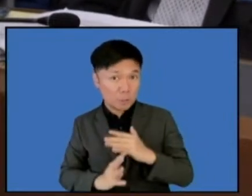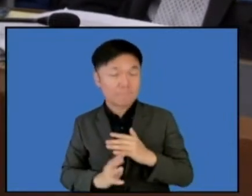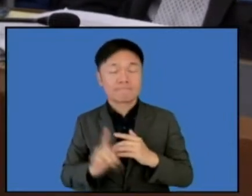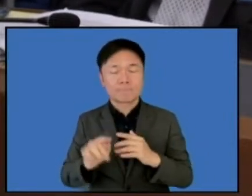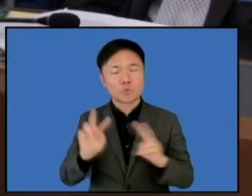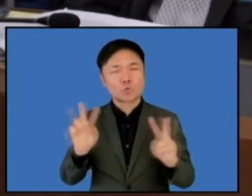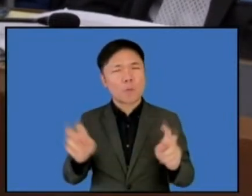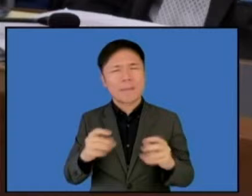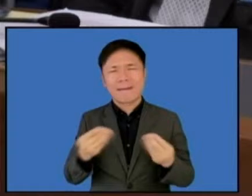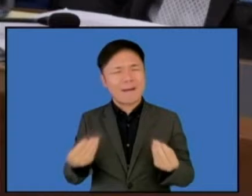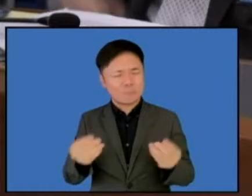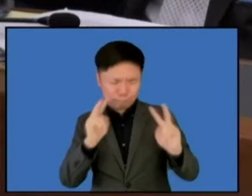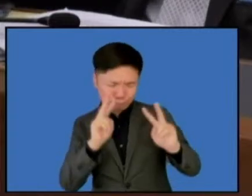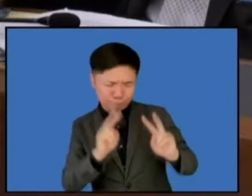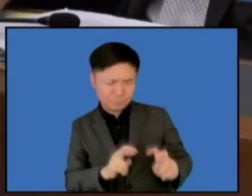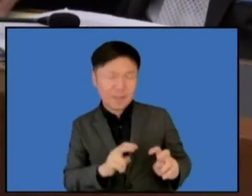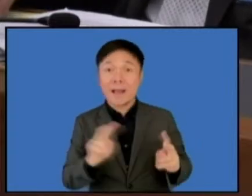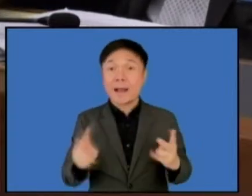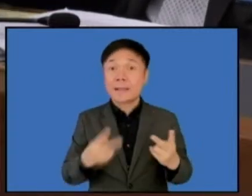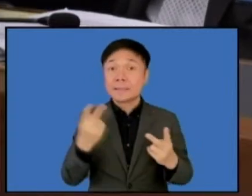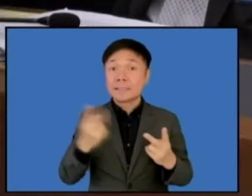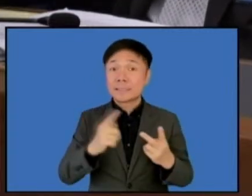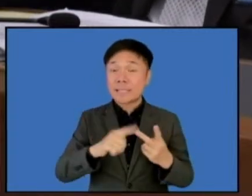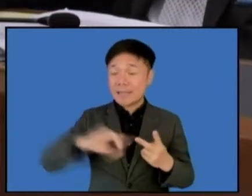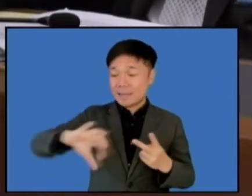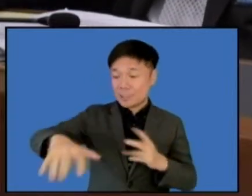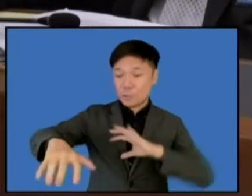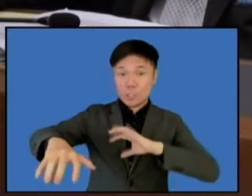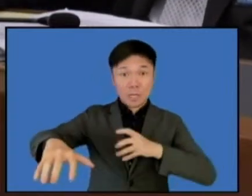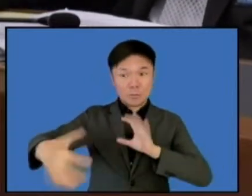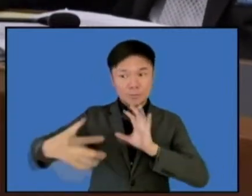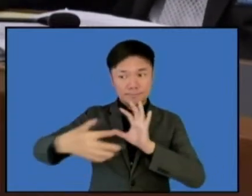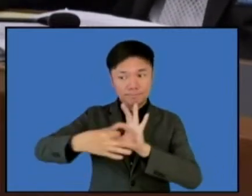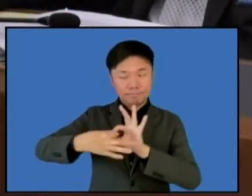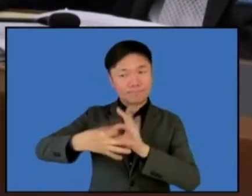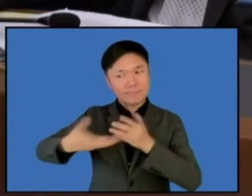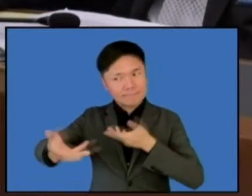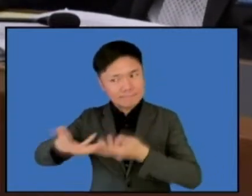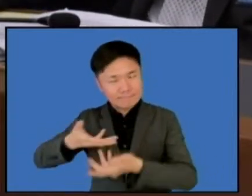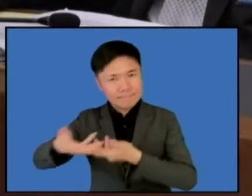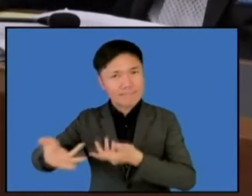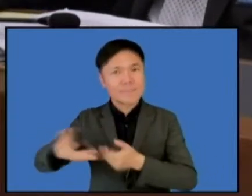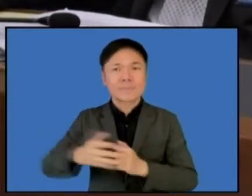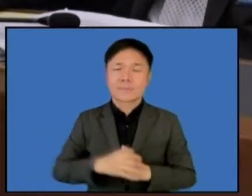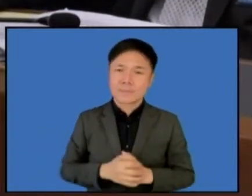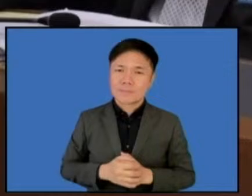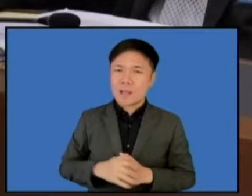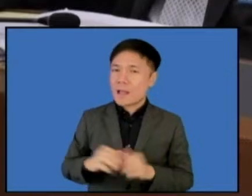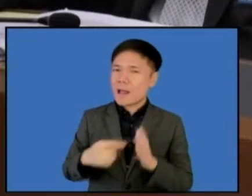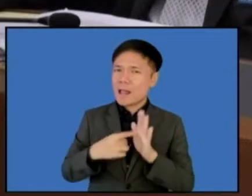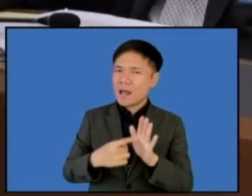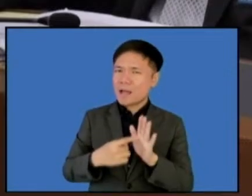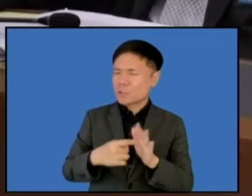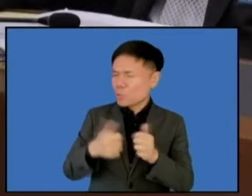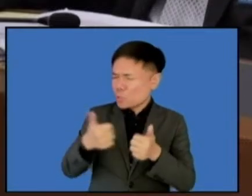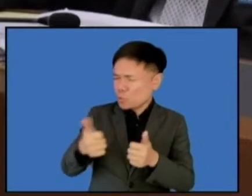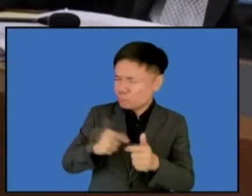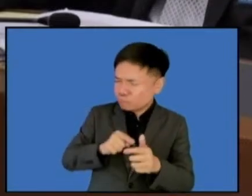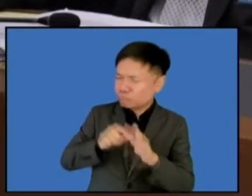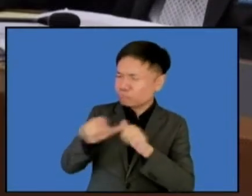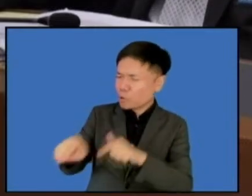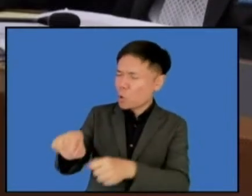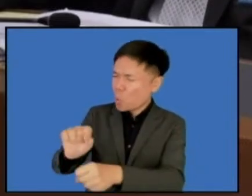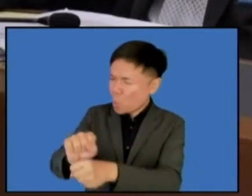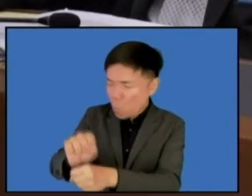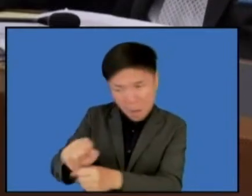in terms of the negotiation of bilateral labor agreements, we are already incorporating the issue of just transition, green jobs, and we